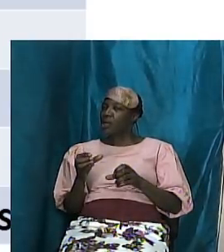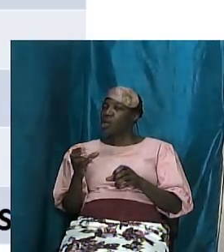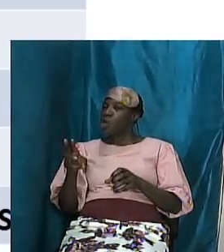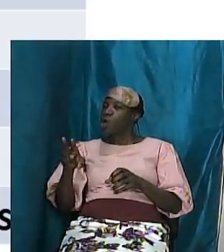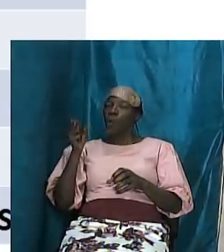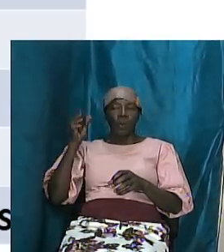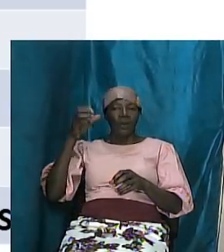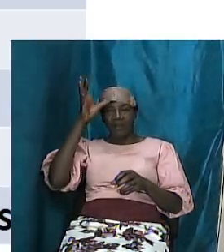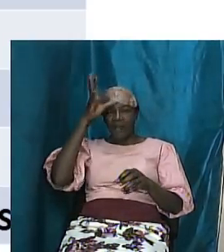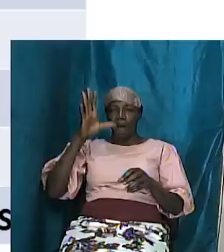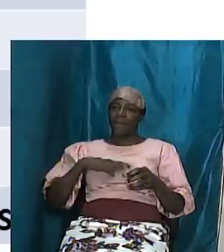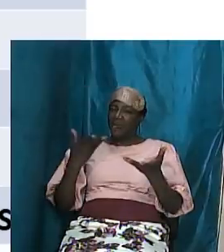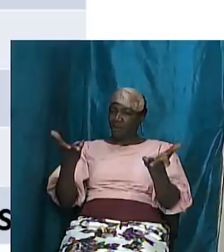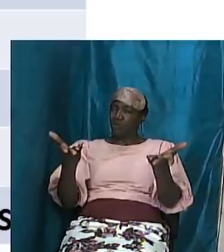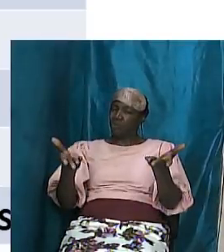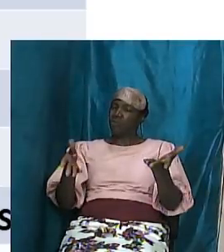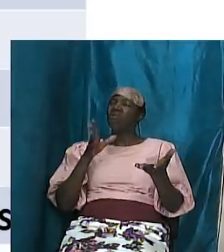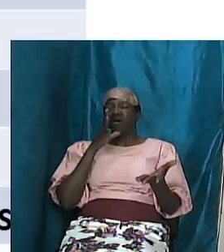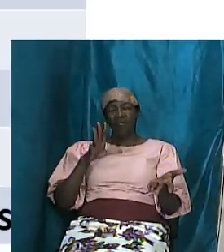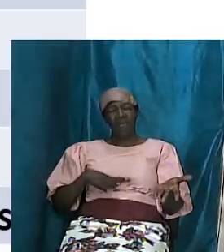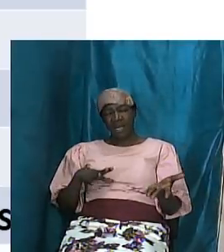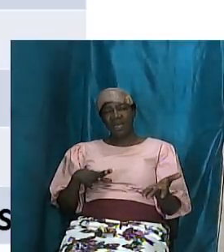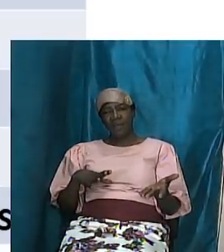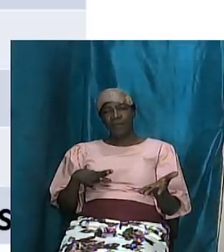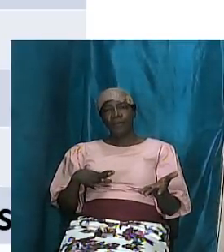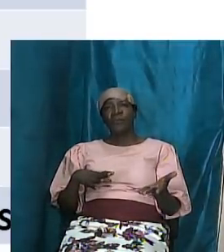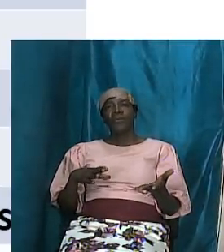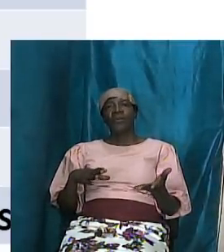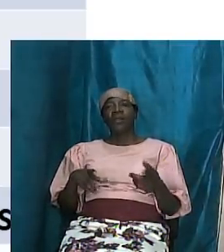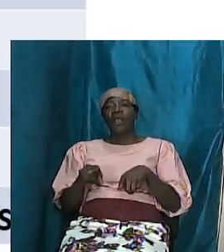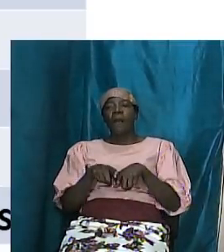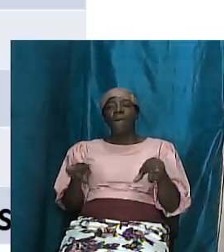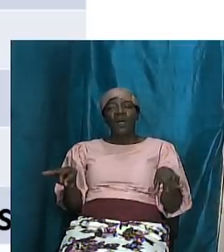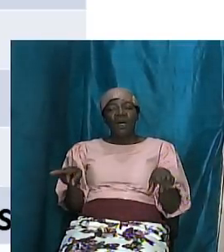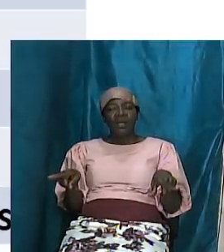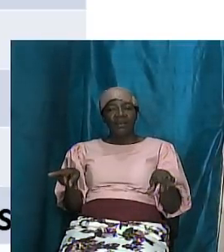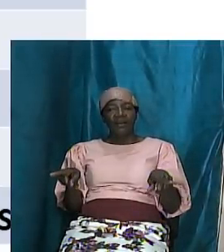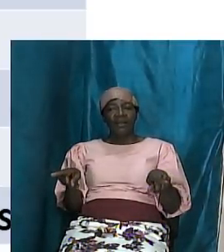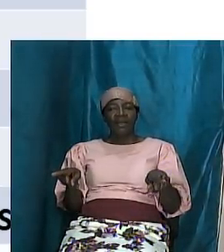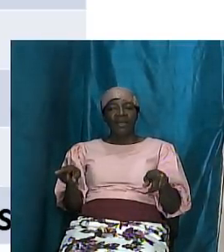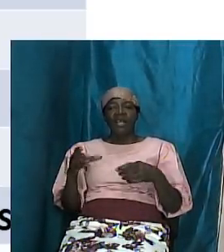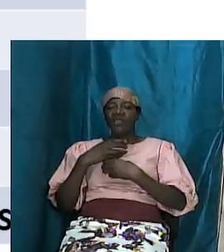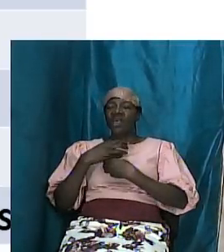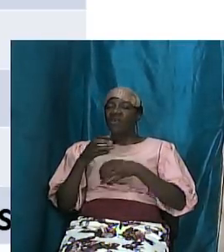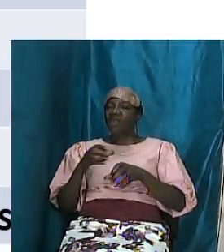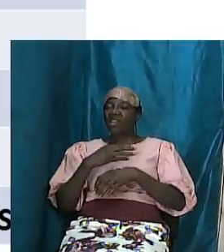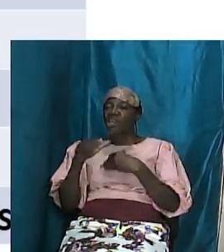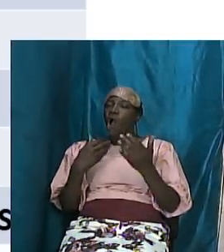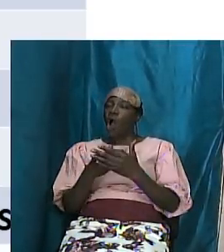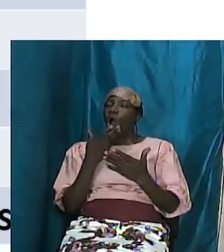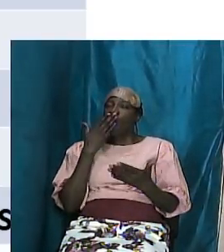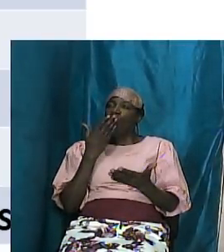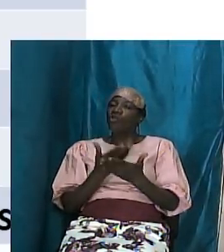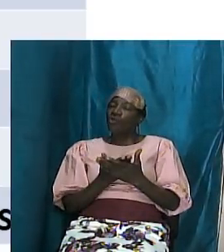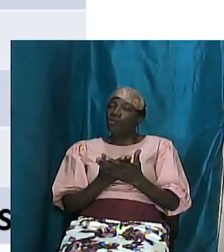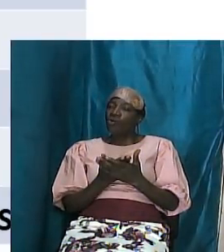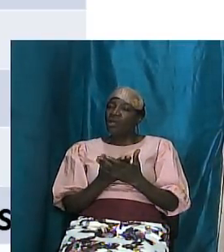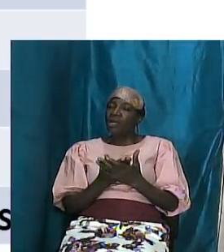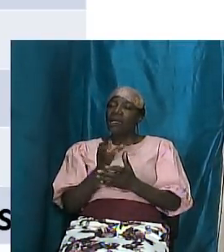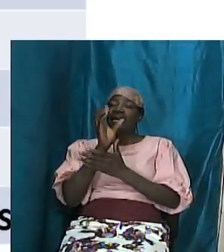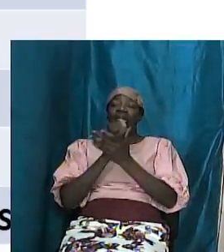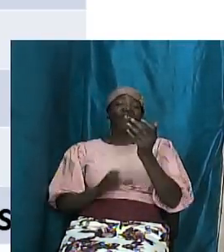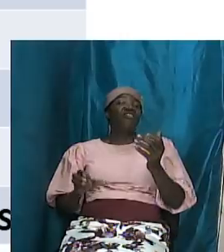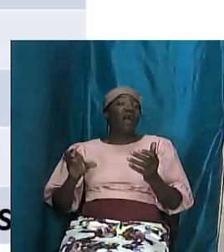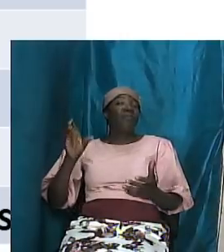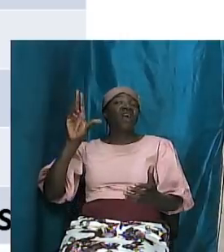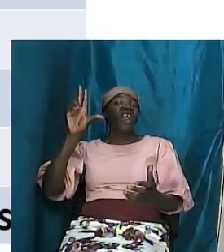man, male and female created he them. But they were created and it all was good. But yet by chapter 3, we